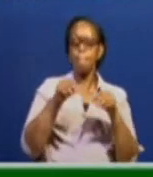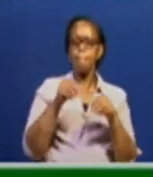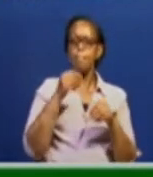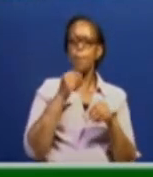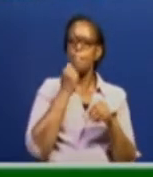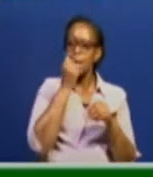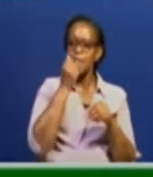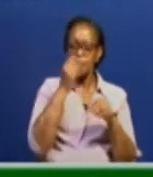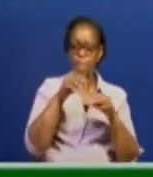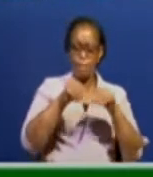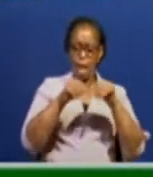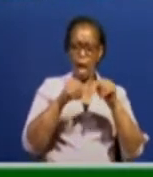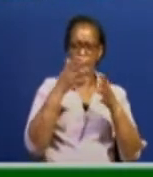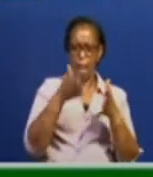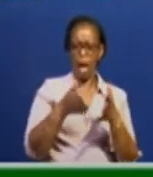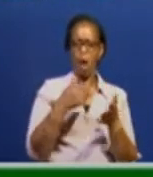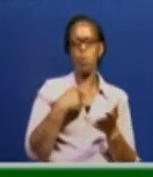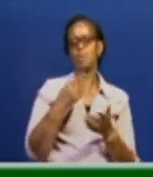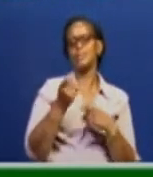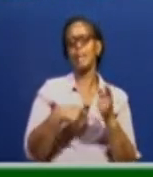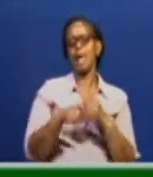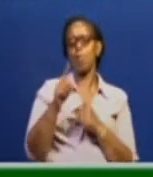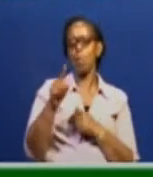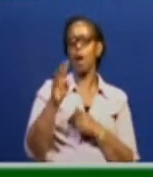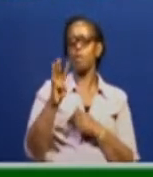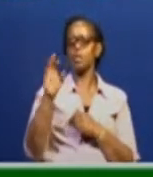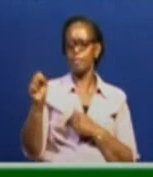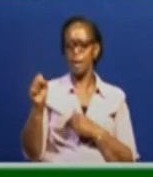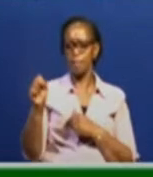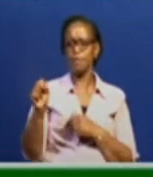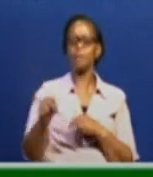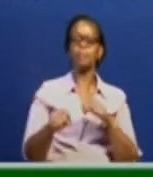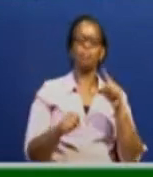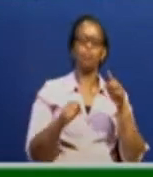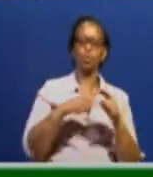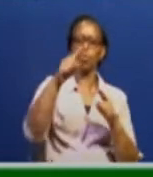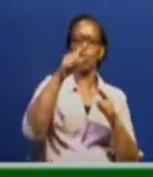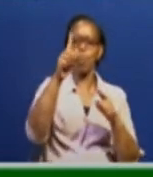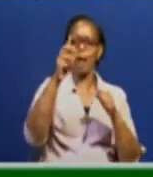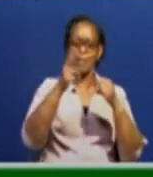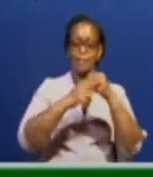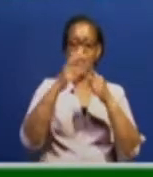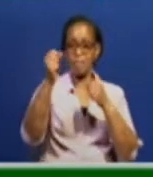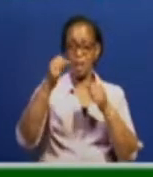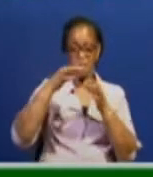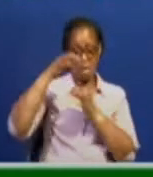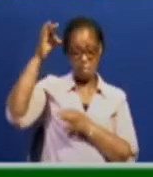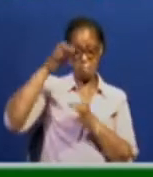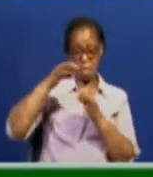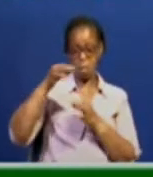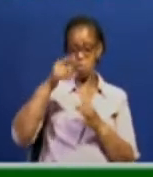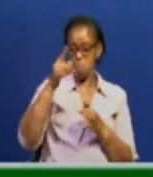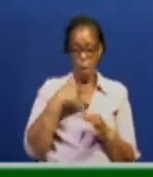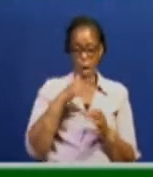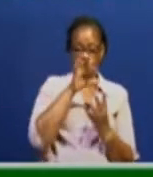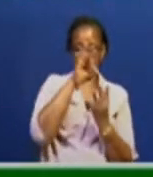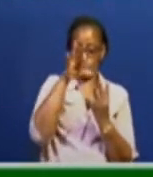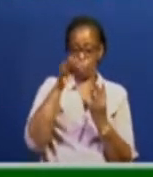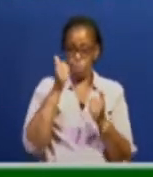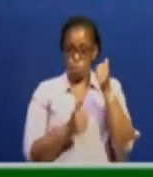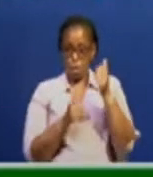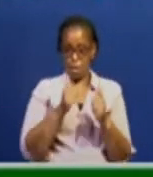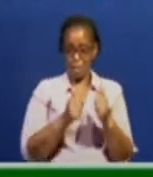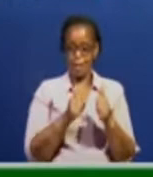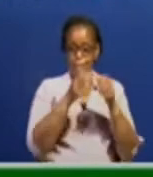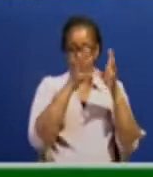selling at a low of 145 and a high of 175, depending on the brand